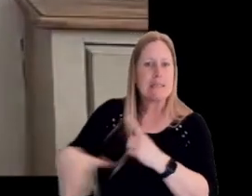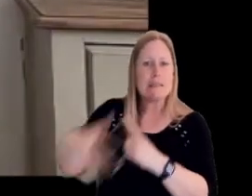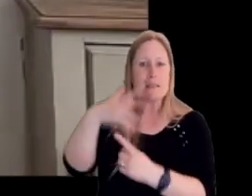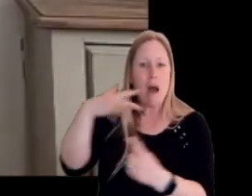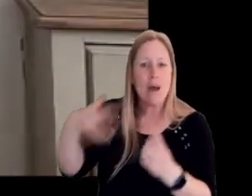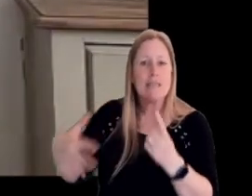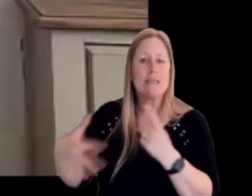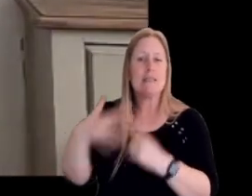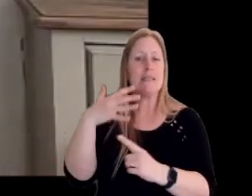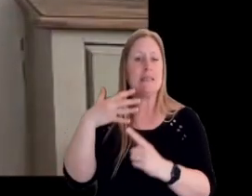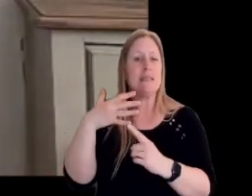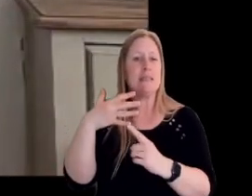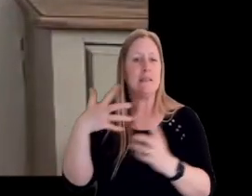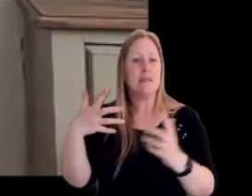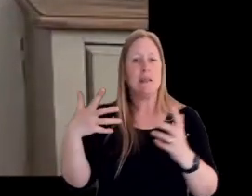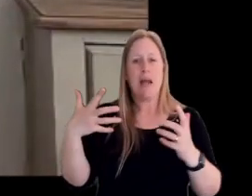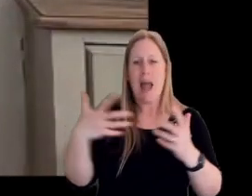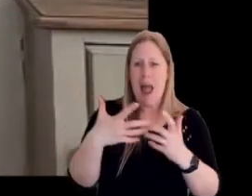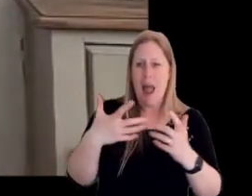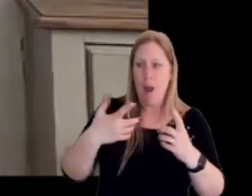how we're being